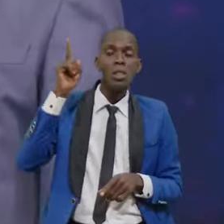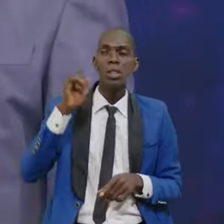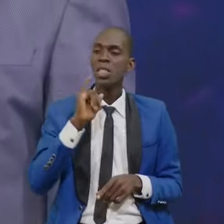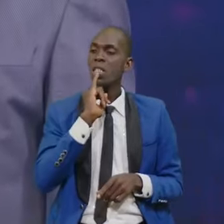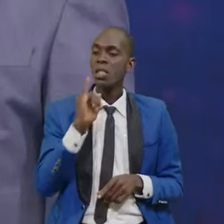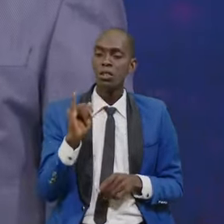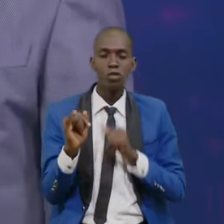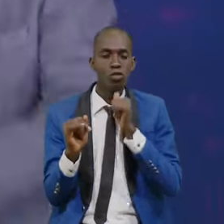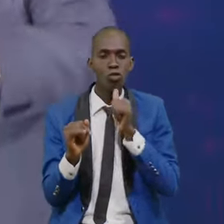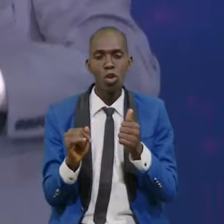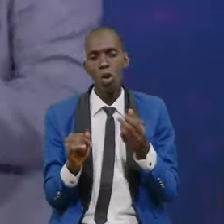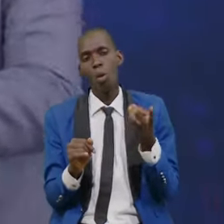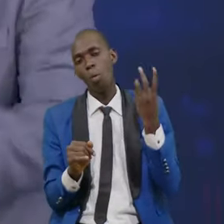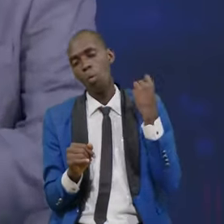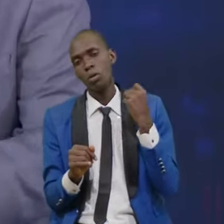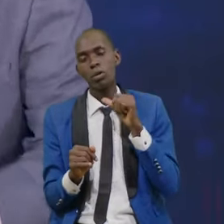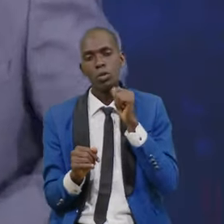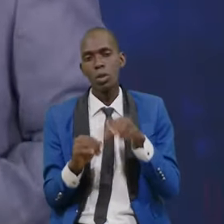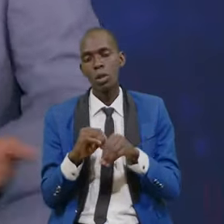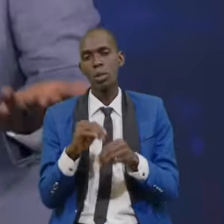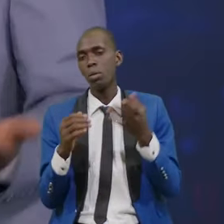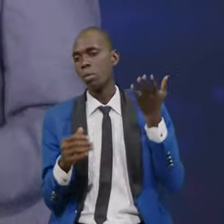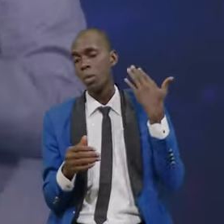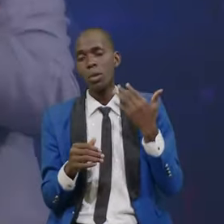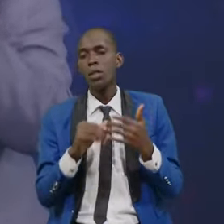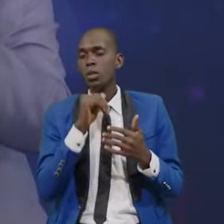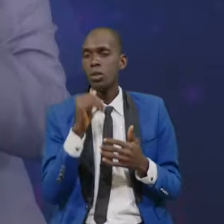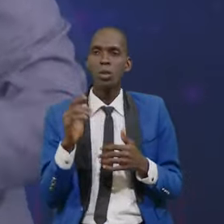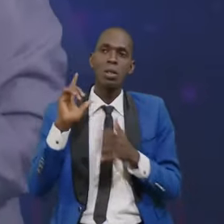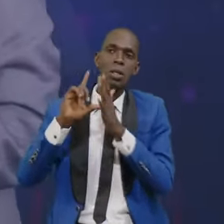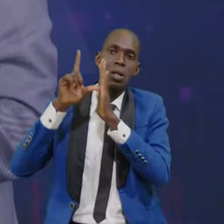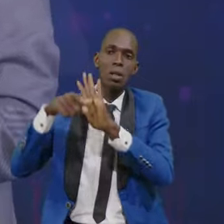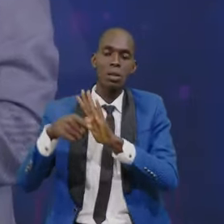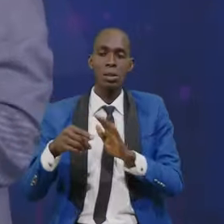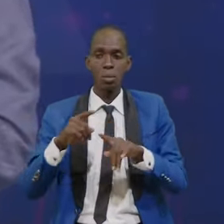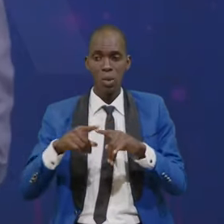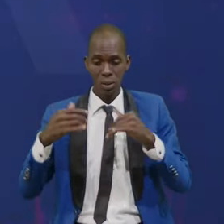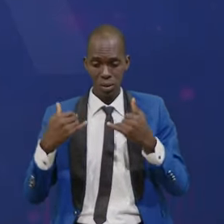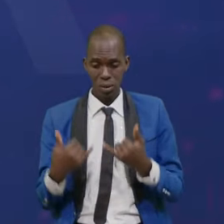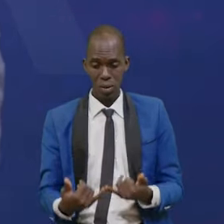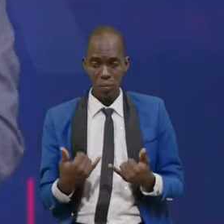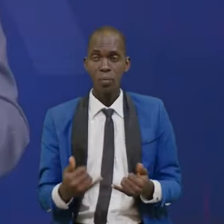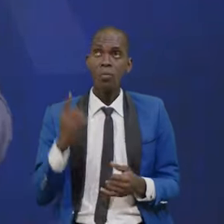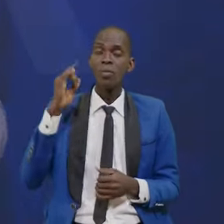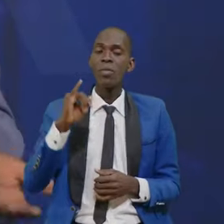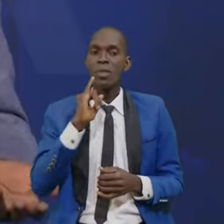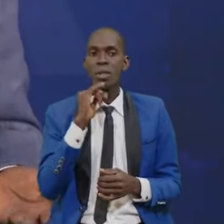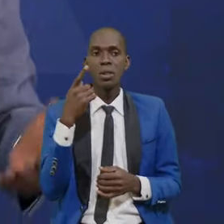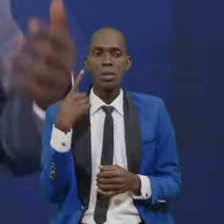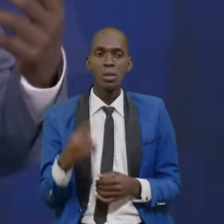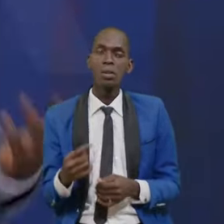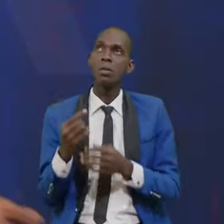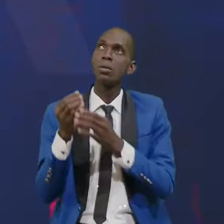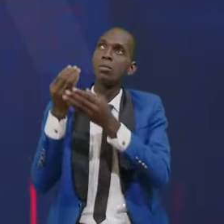that he will be in the future, in the millennium, even to this present time, he is the mediator of a